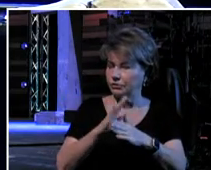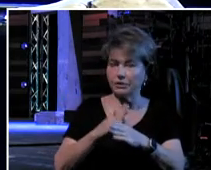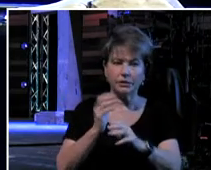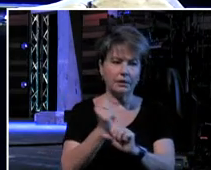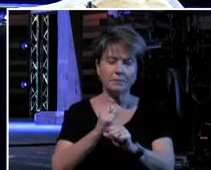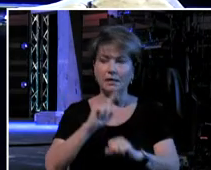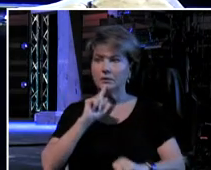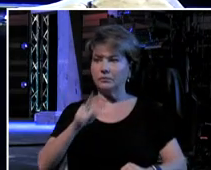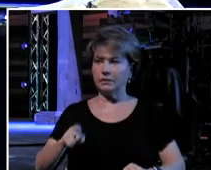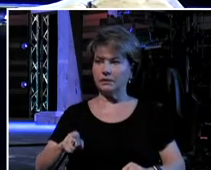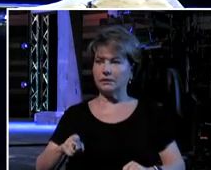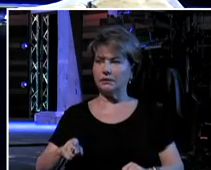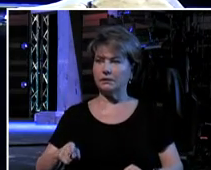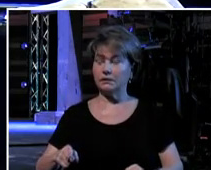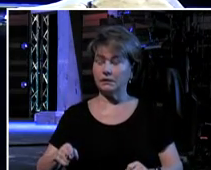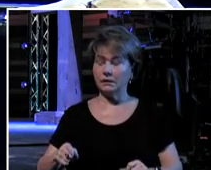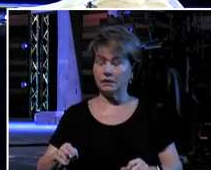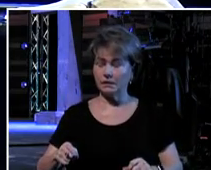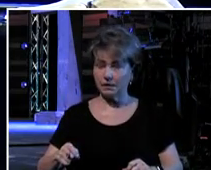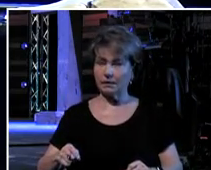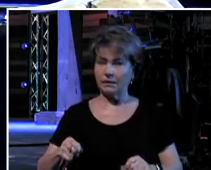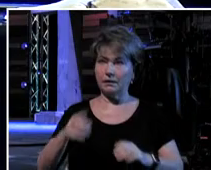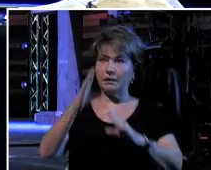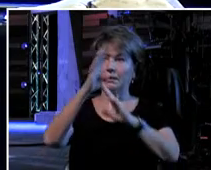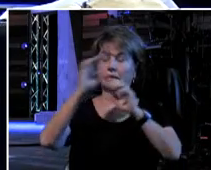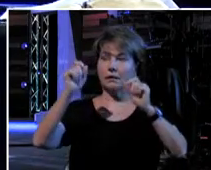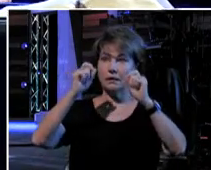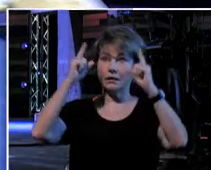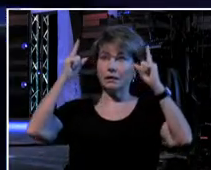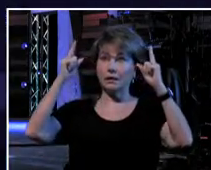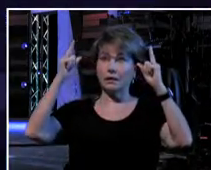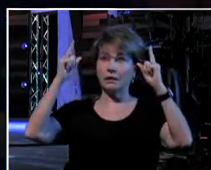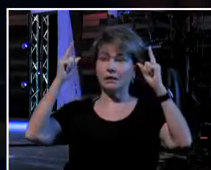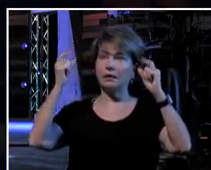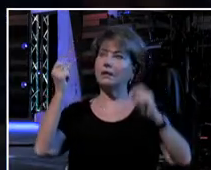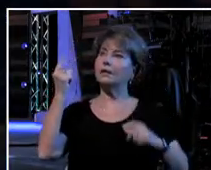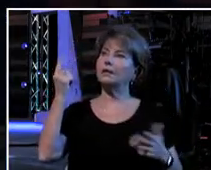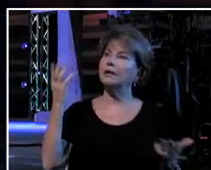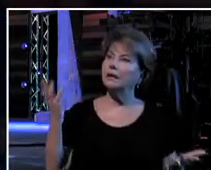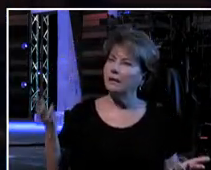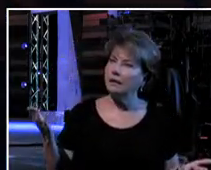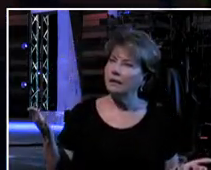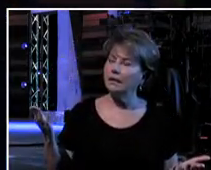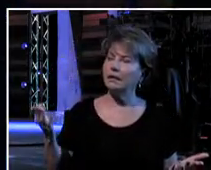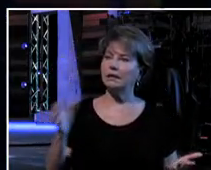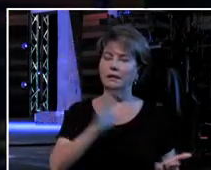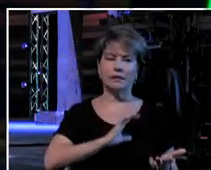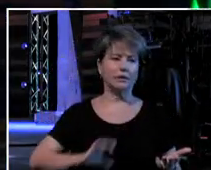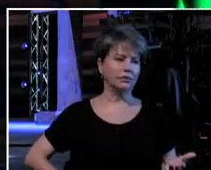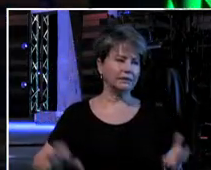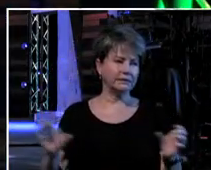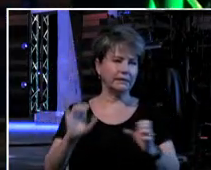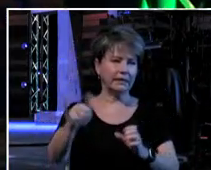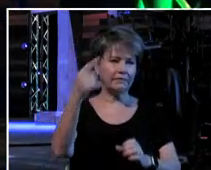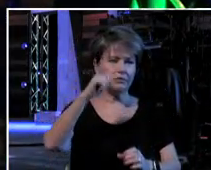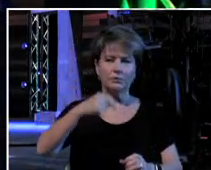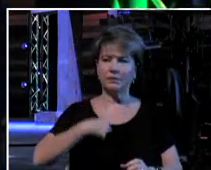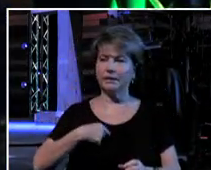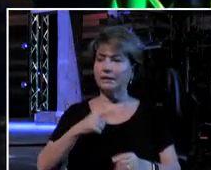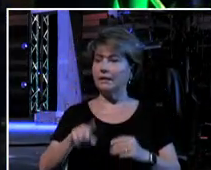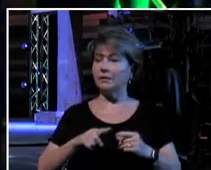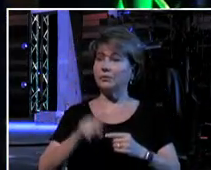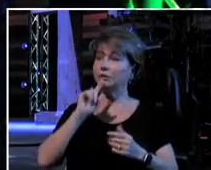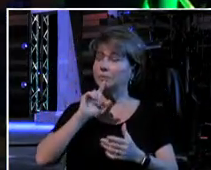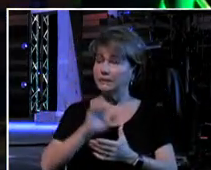he, God opened his eyes and his heart to the reality of everything Christ had done for him. And he believed that. Once people believe,